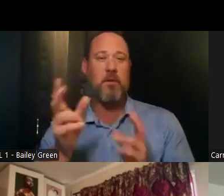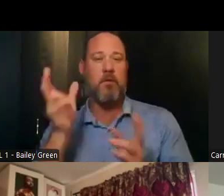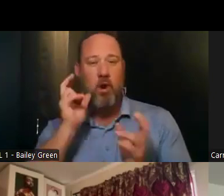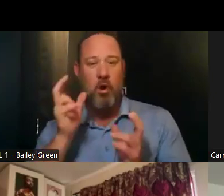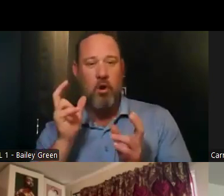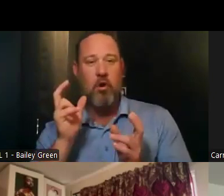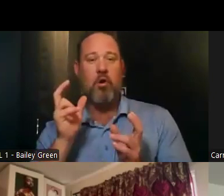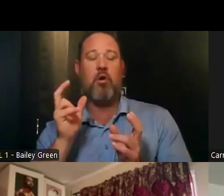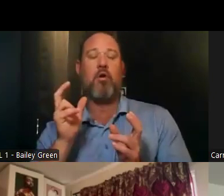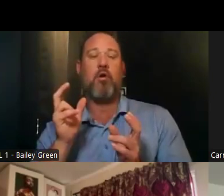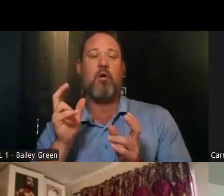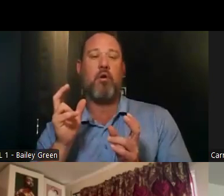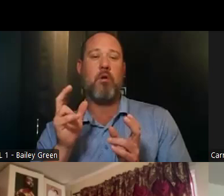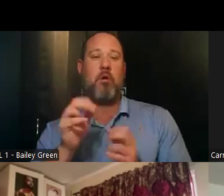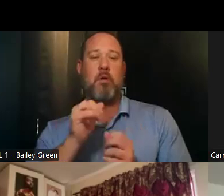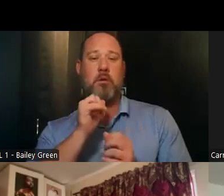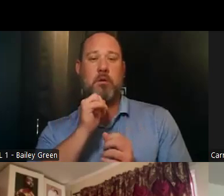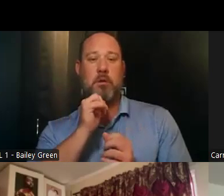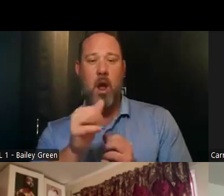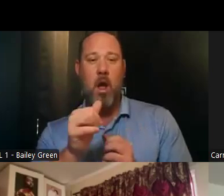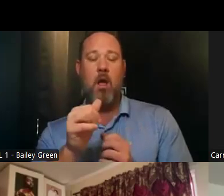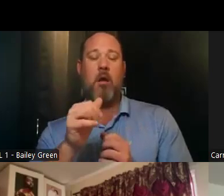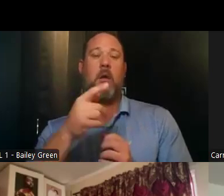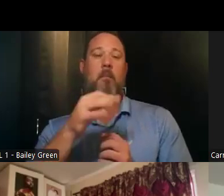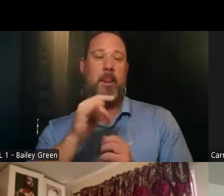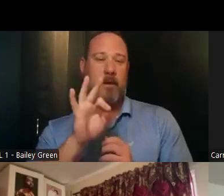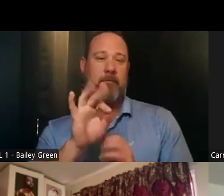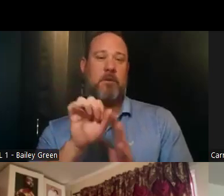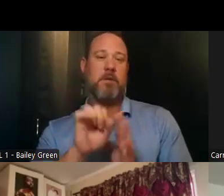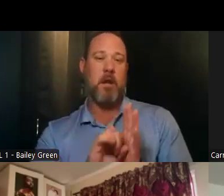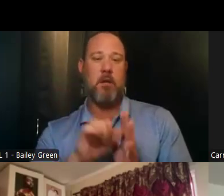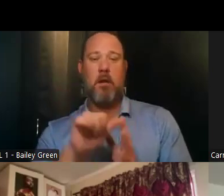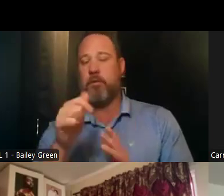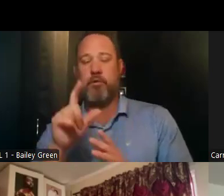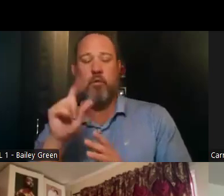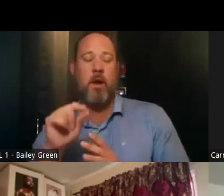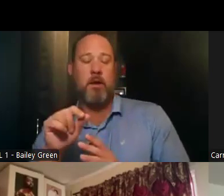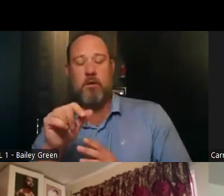is that in non-plaintiff states, so in the other 20